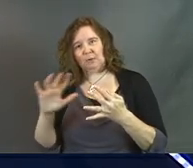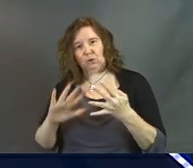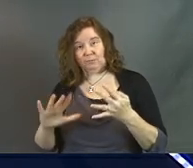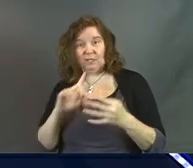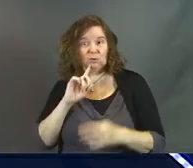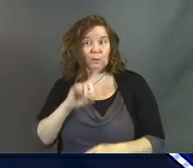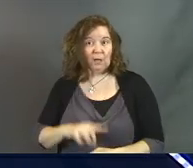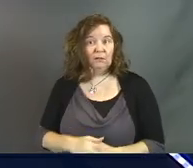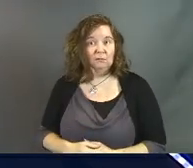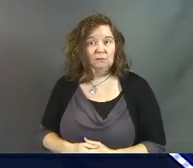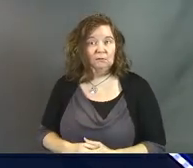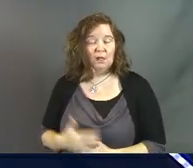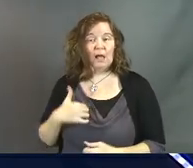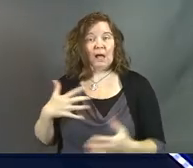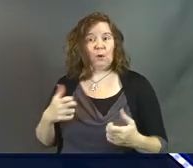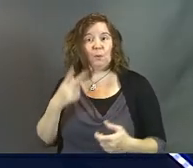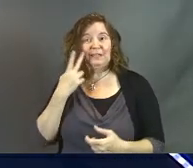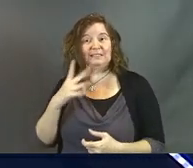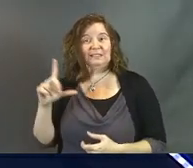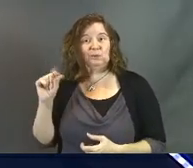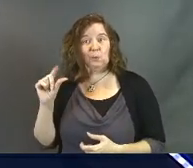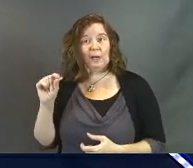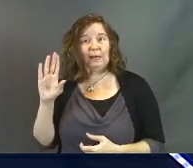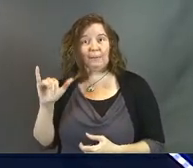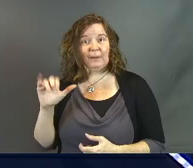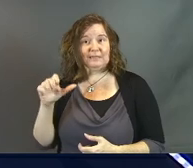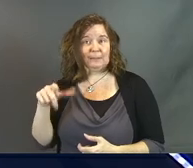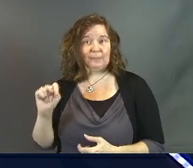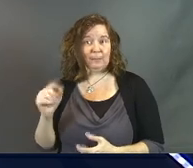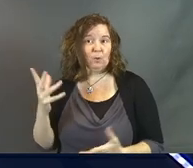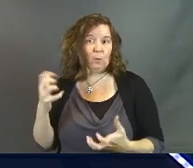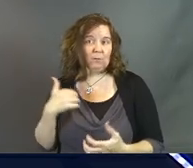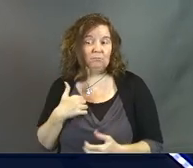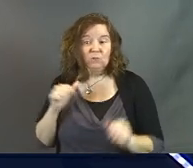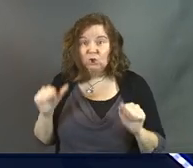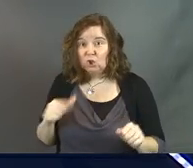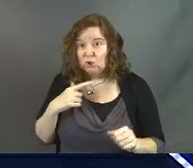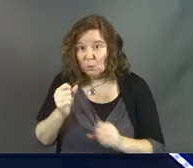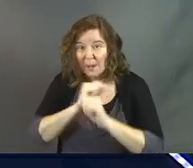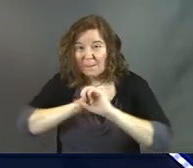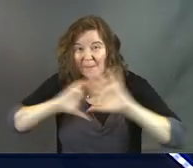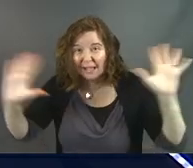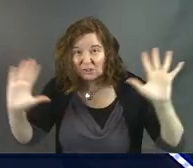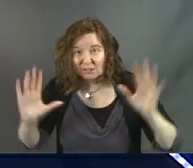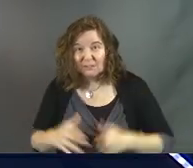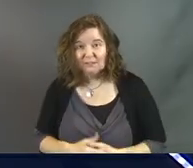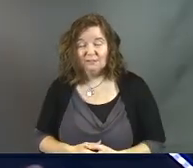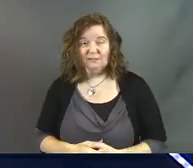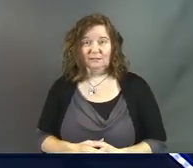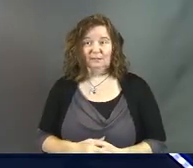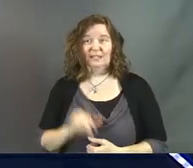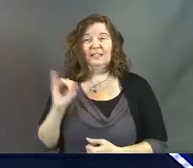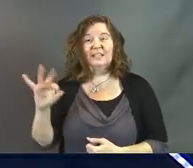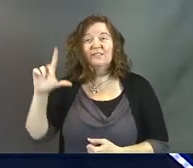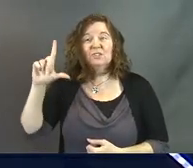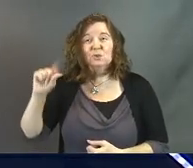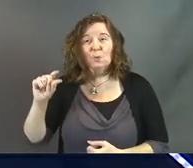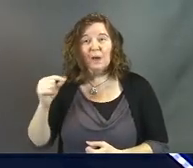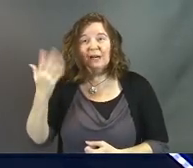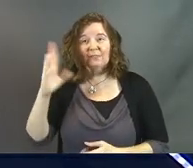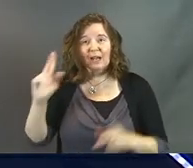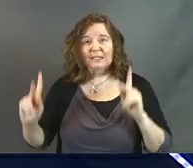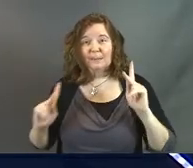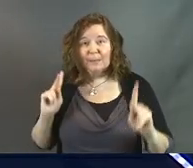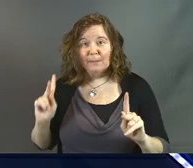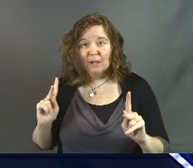It's real. I want to see 20 of these by mid-September. Could you imagine if 20 of